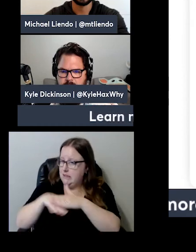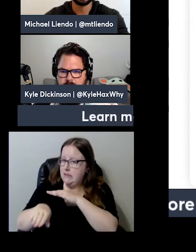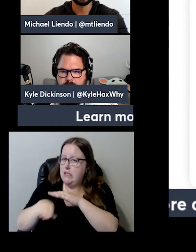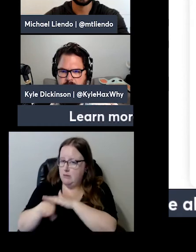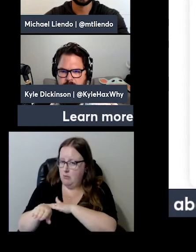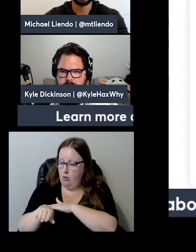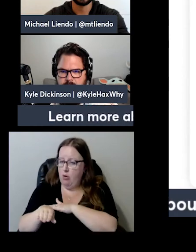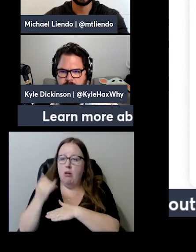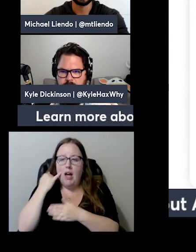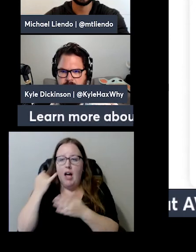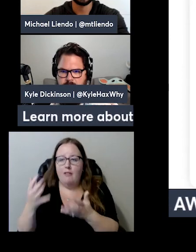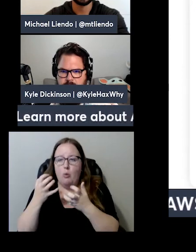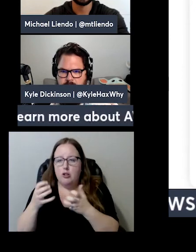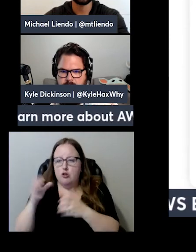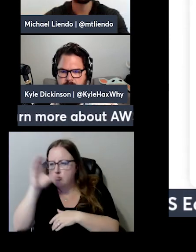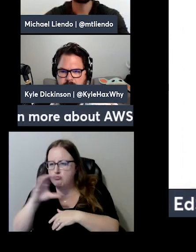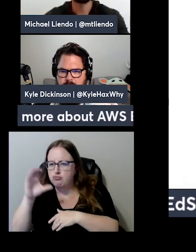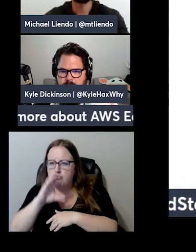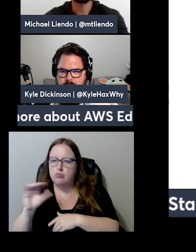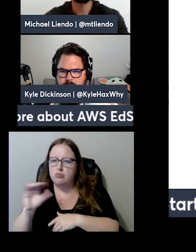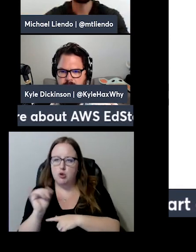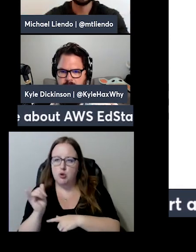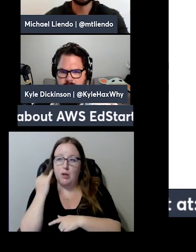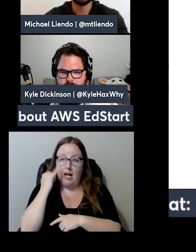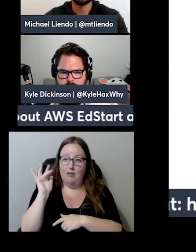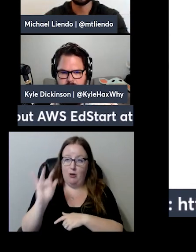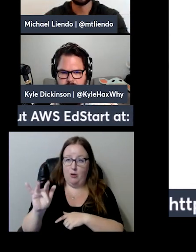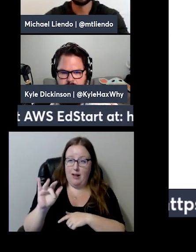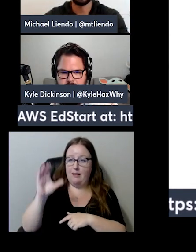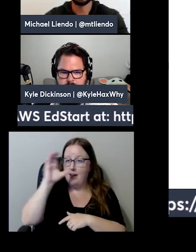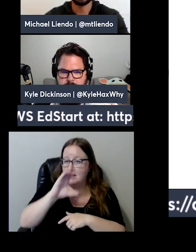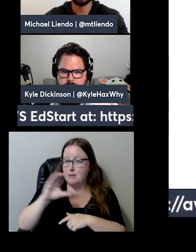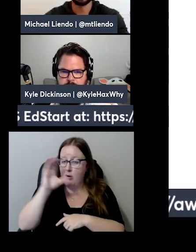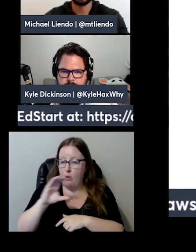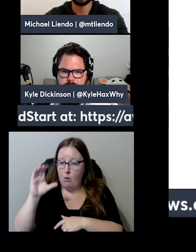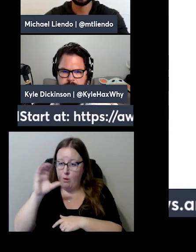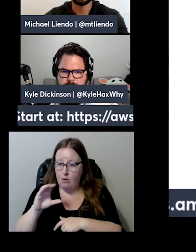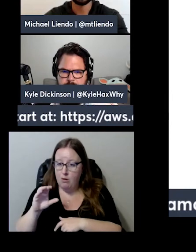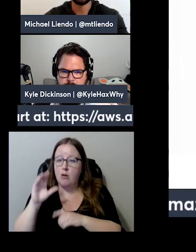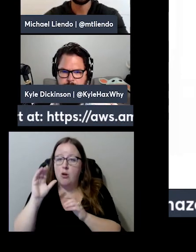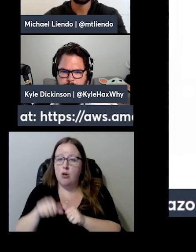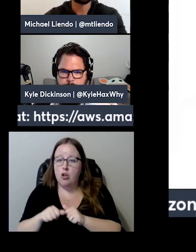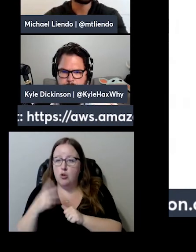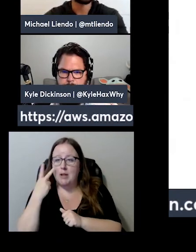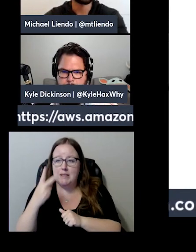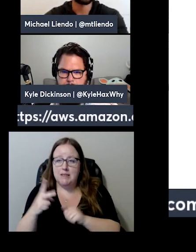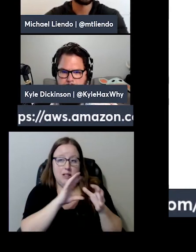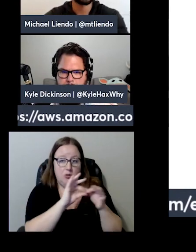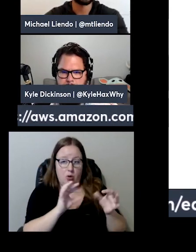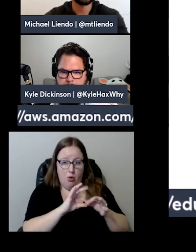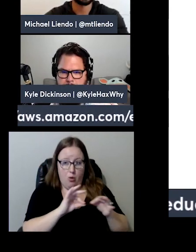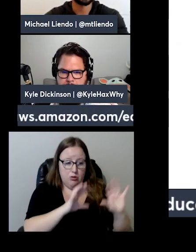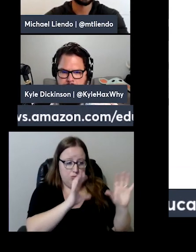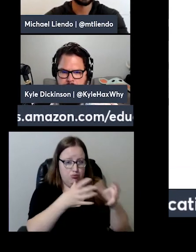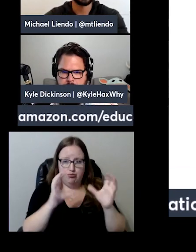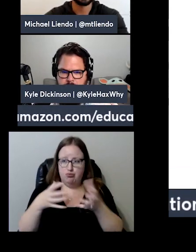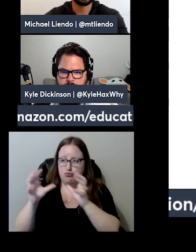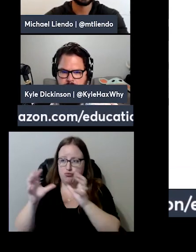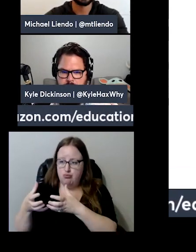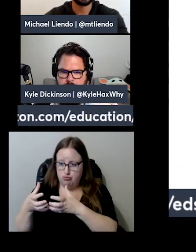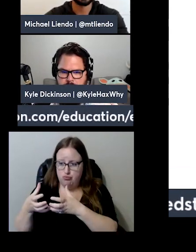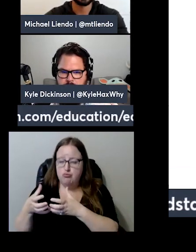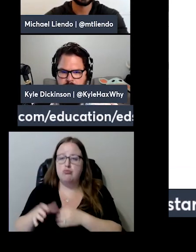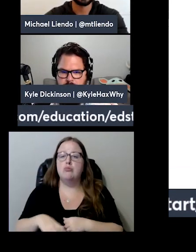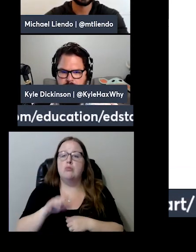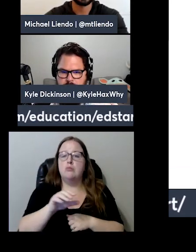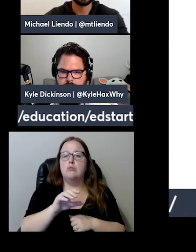just want to explore as well. So if you click over to the explore tab, you can actually go through notes that we've categorized and organized by subject.